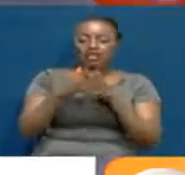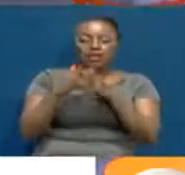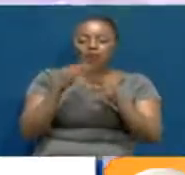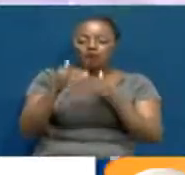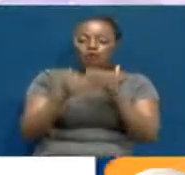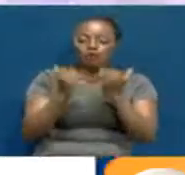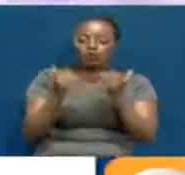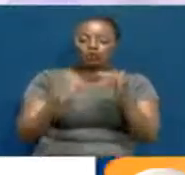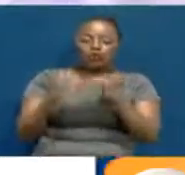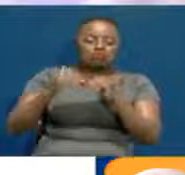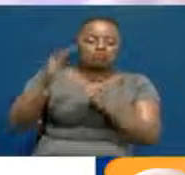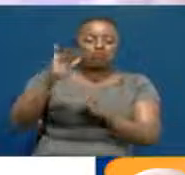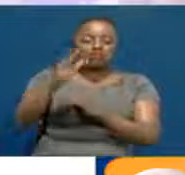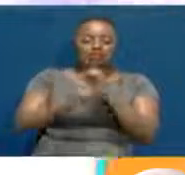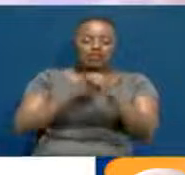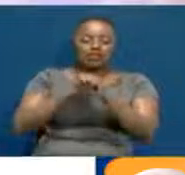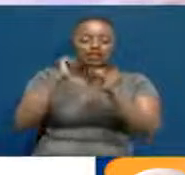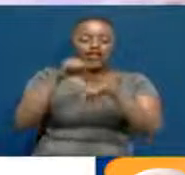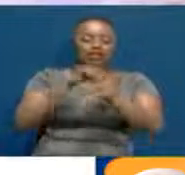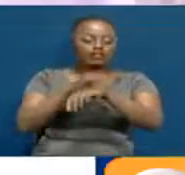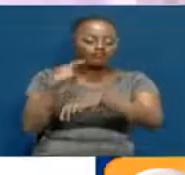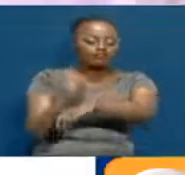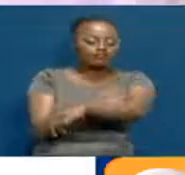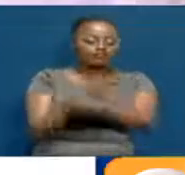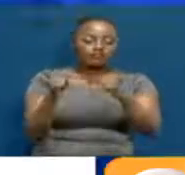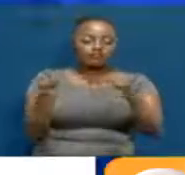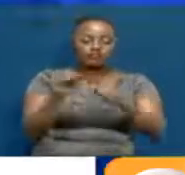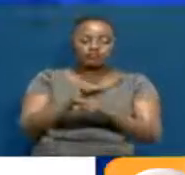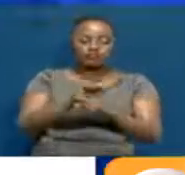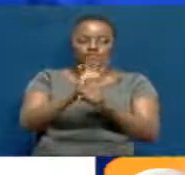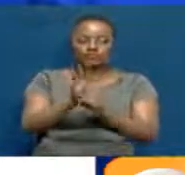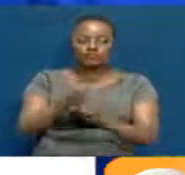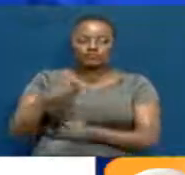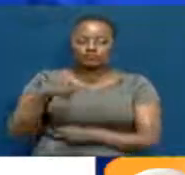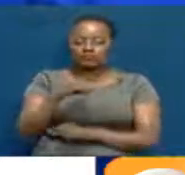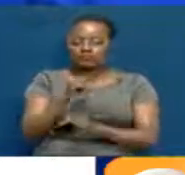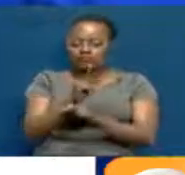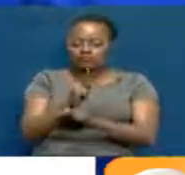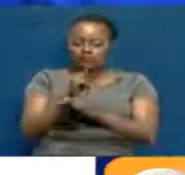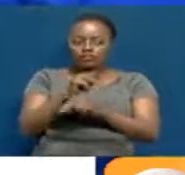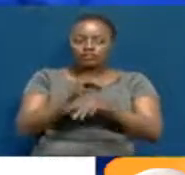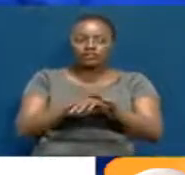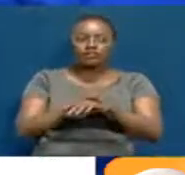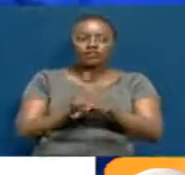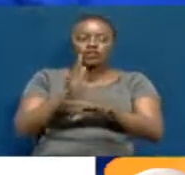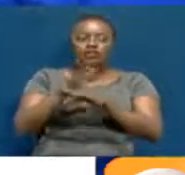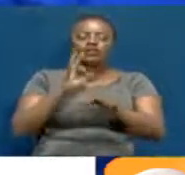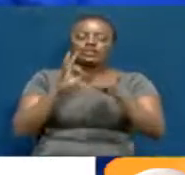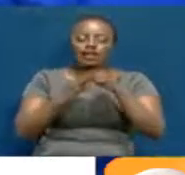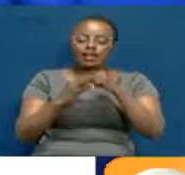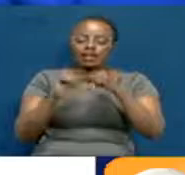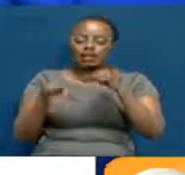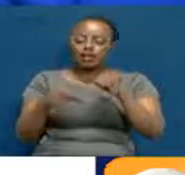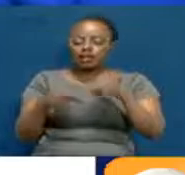children above 5 years of age are eligible for vaccination against COVID-19. We are very keen to reach the more than 800,000